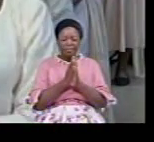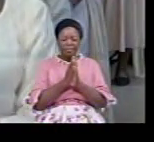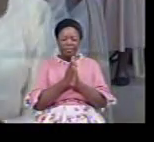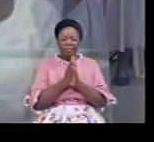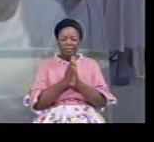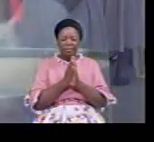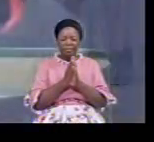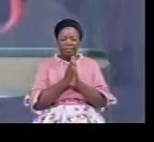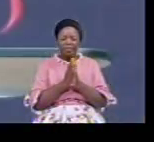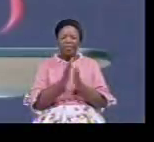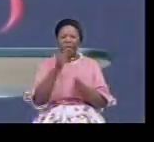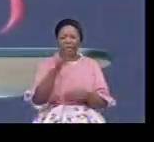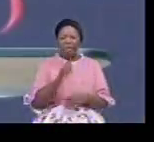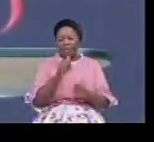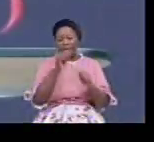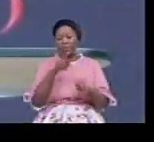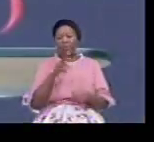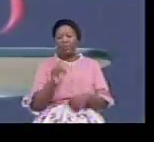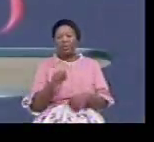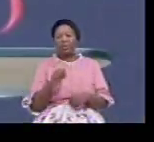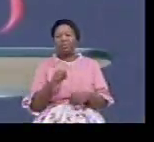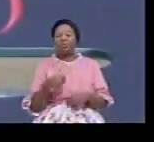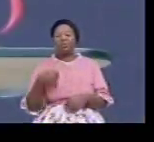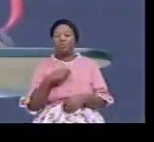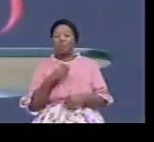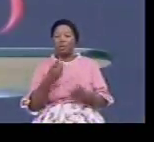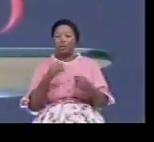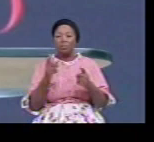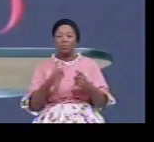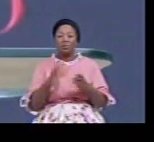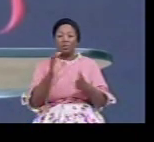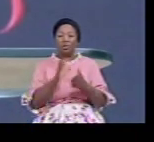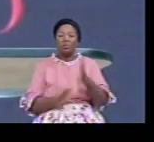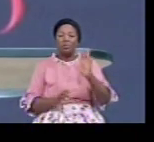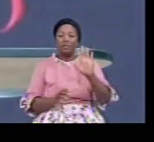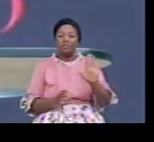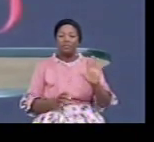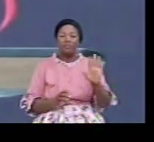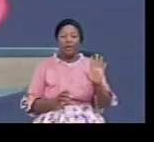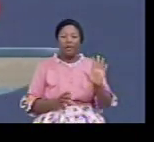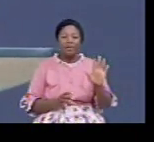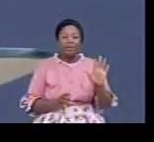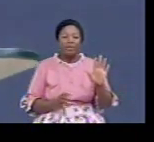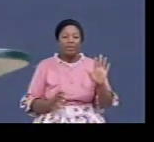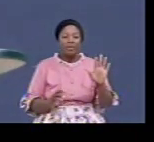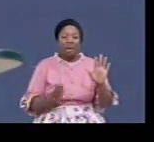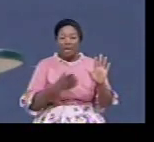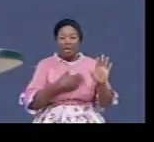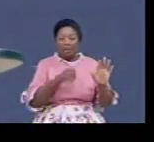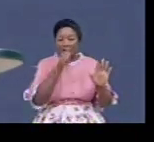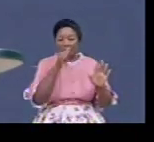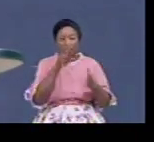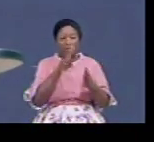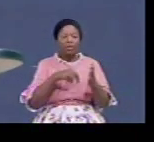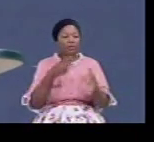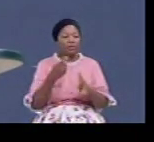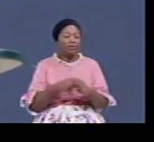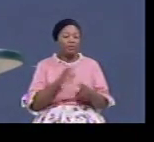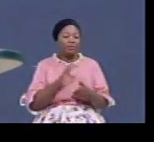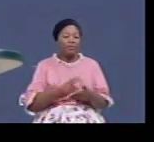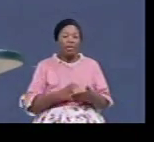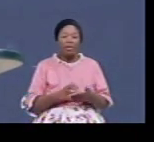Amen. God bless you. We're coming to Romans chapter 5, and I'm reading from verse 8. Romans